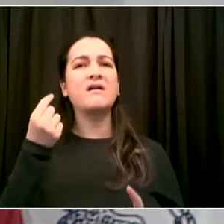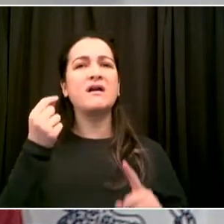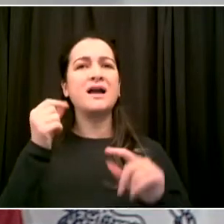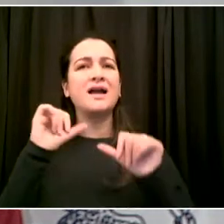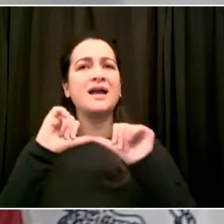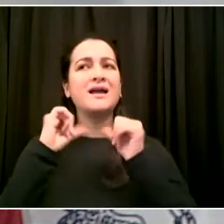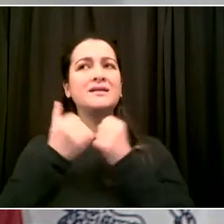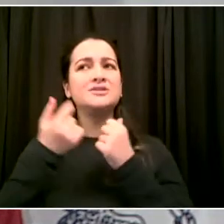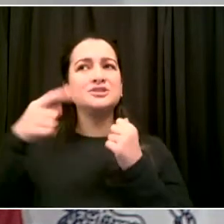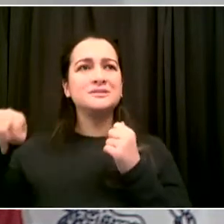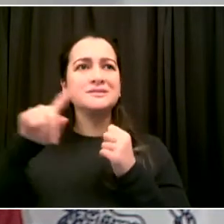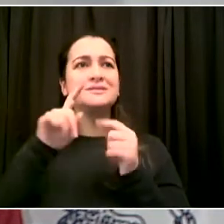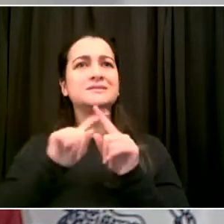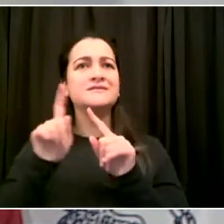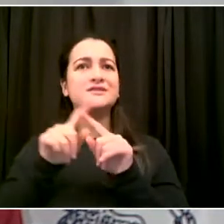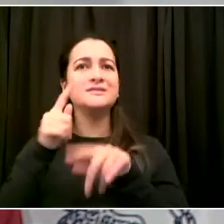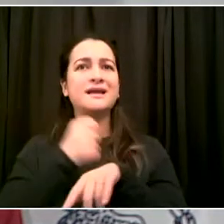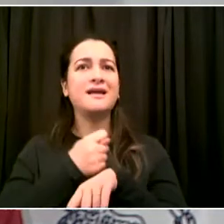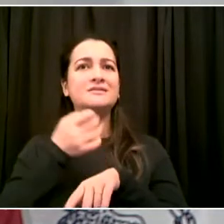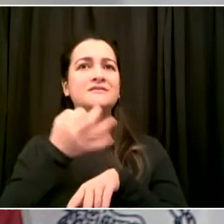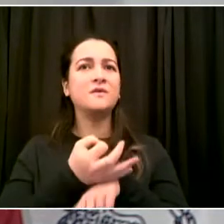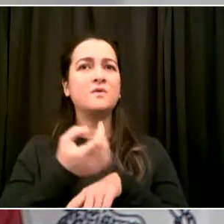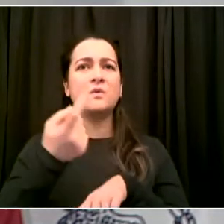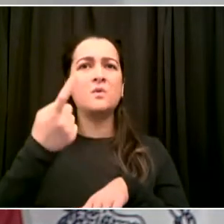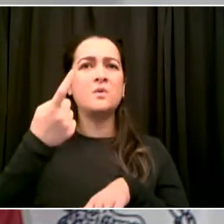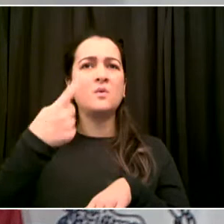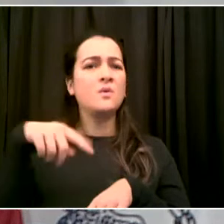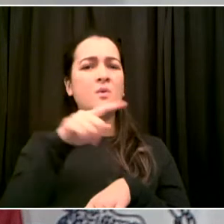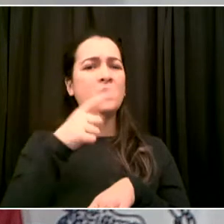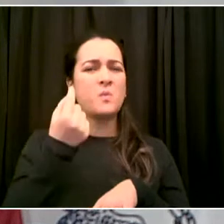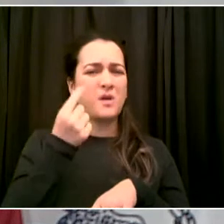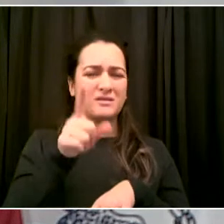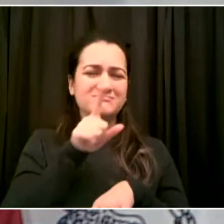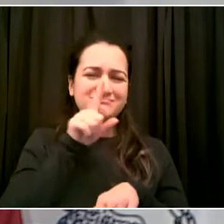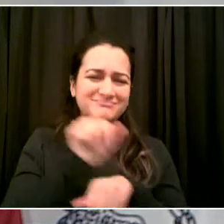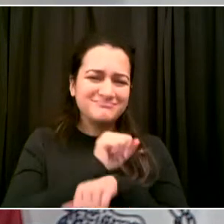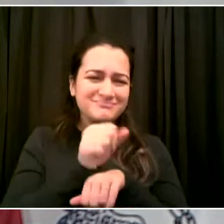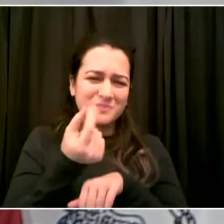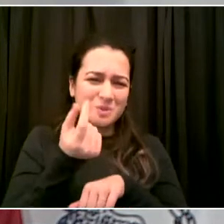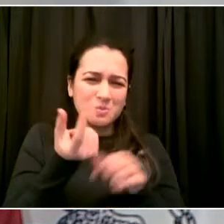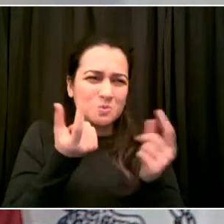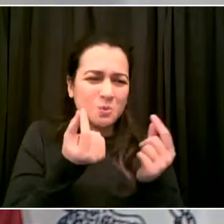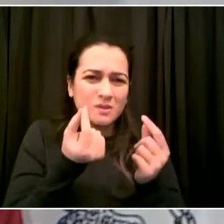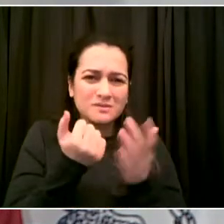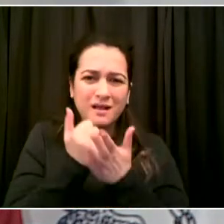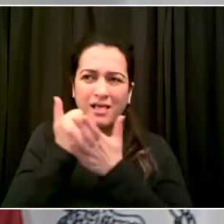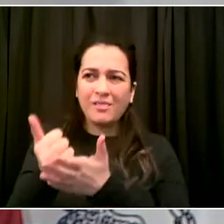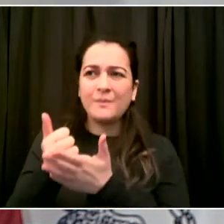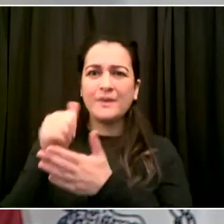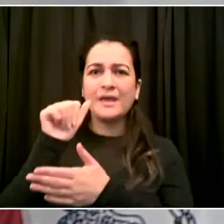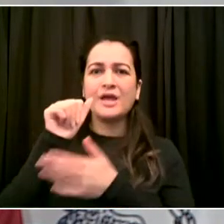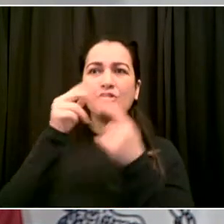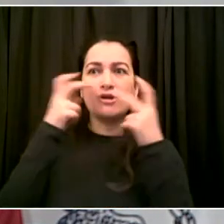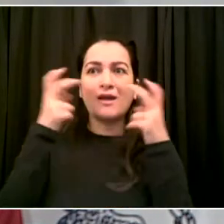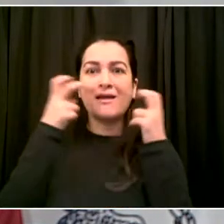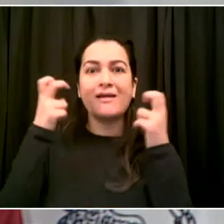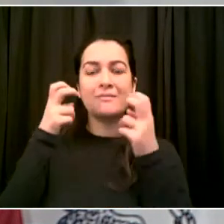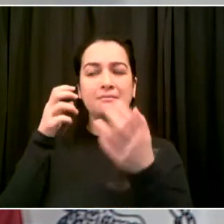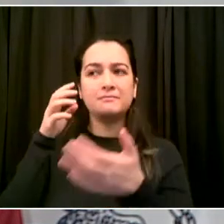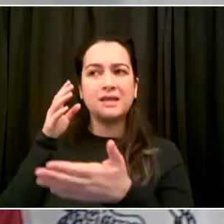to prevent these crimes and not necessarily just respond to them with policing,